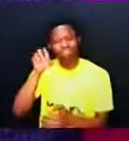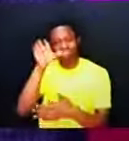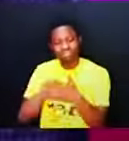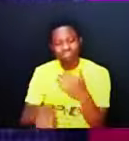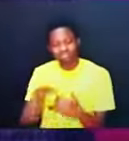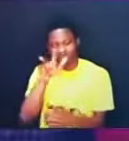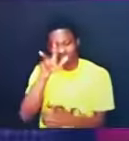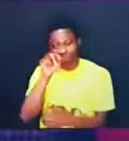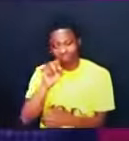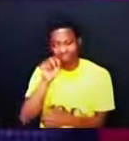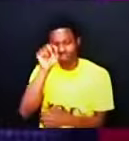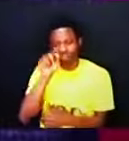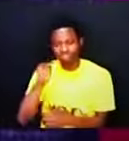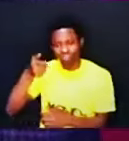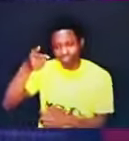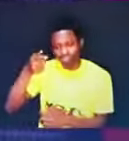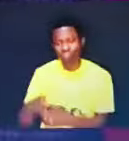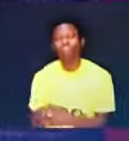3:24.